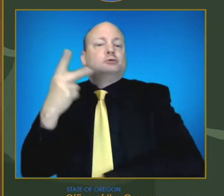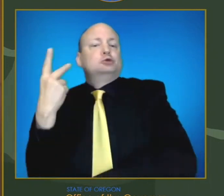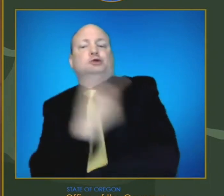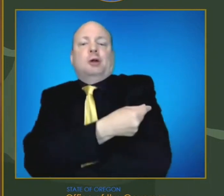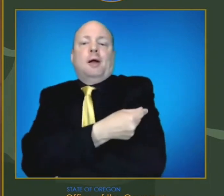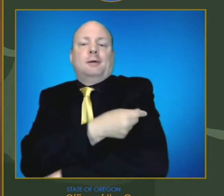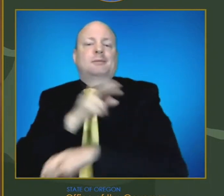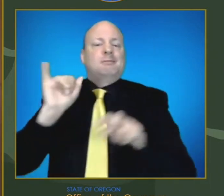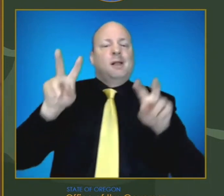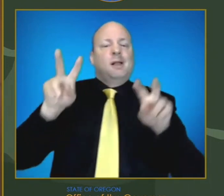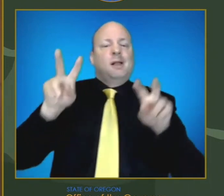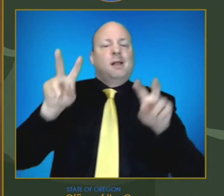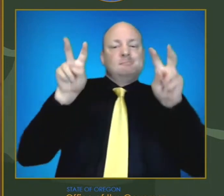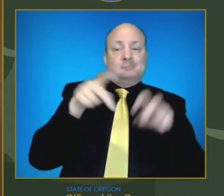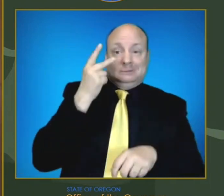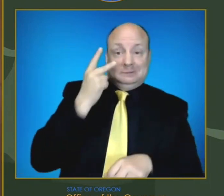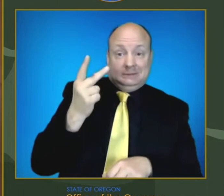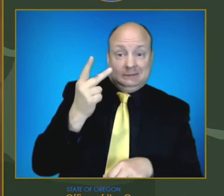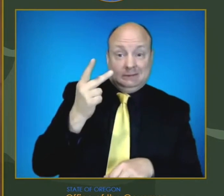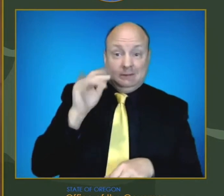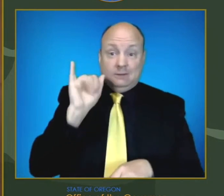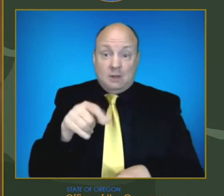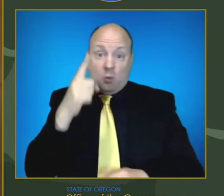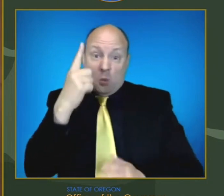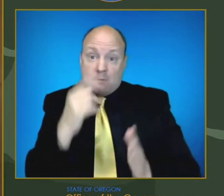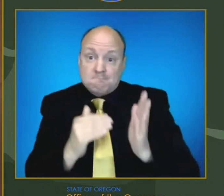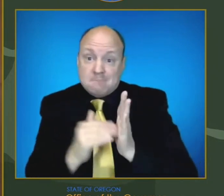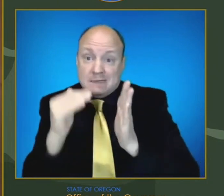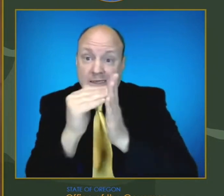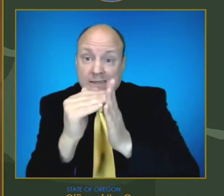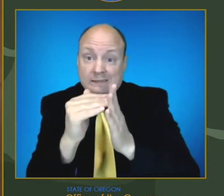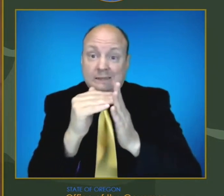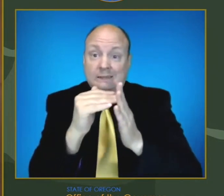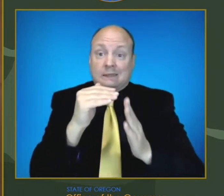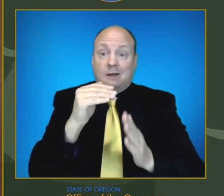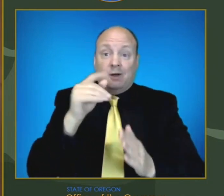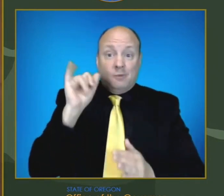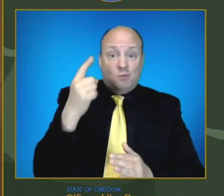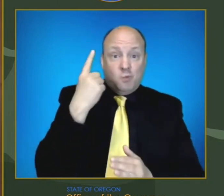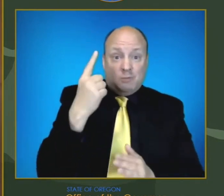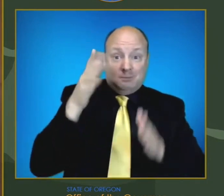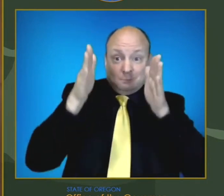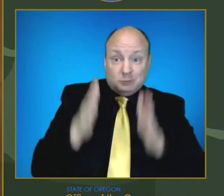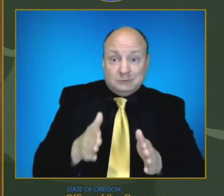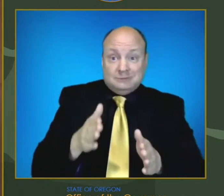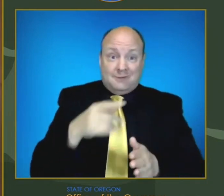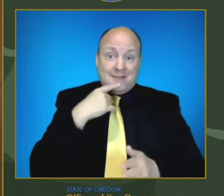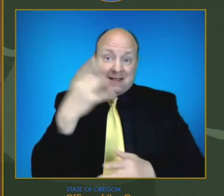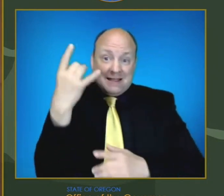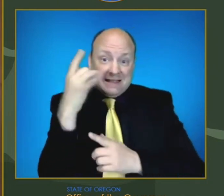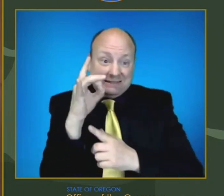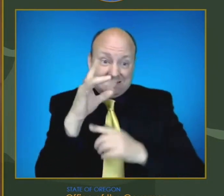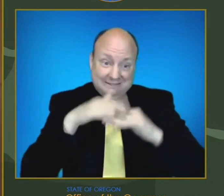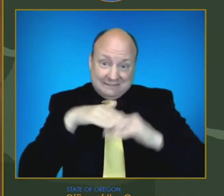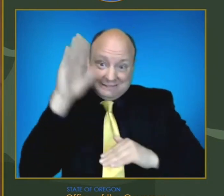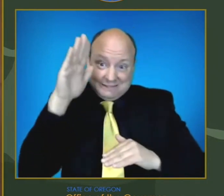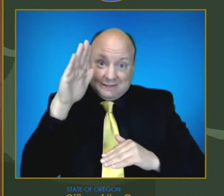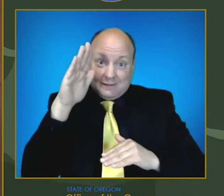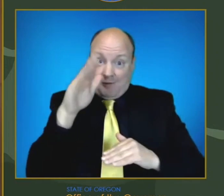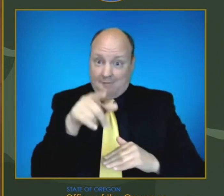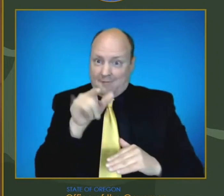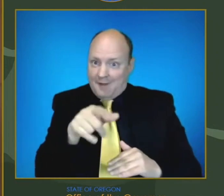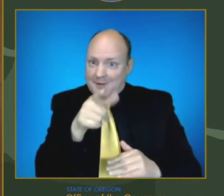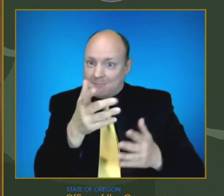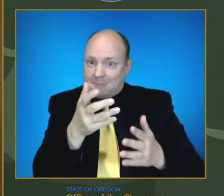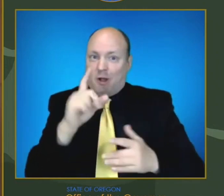$1 million winner for residents 18 and over. 5 $100,000